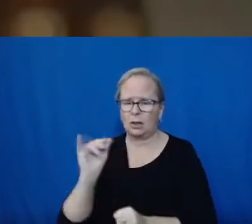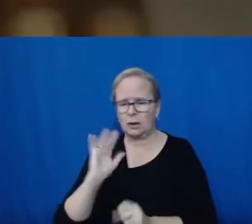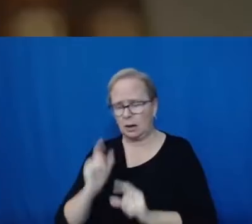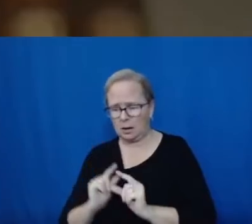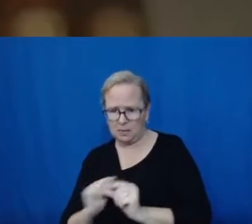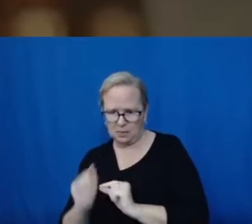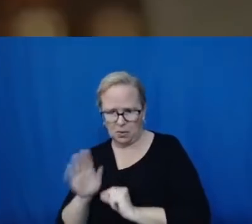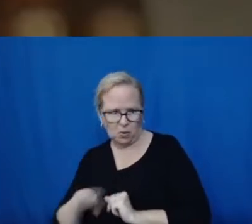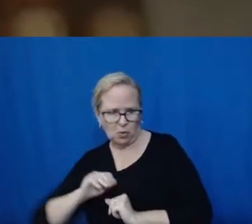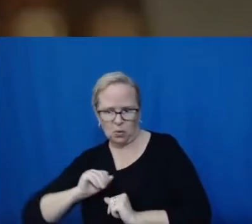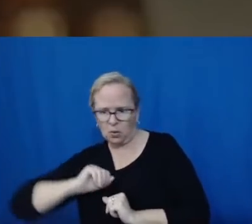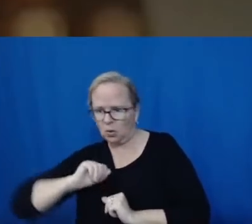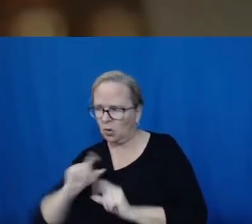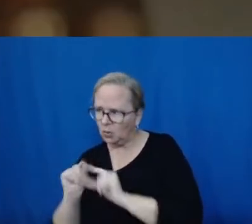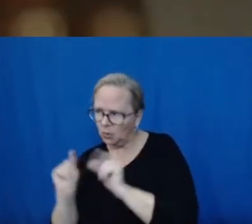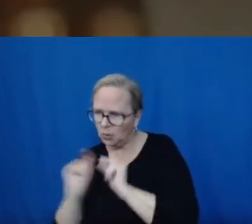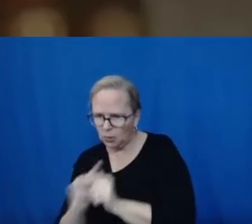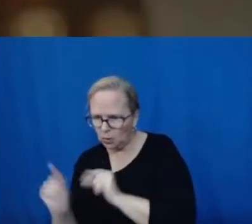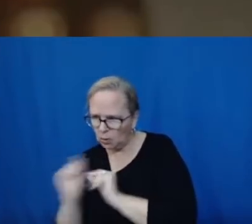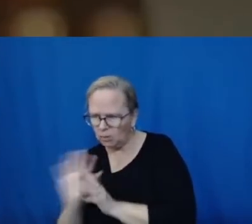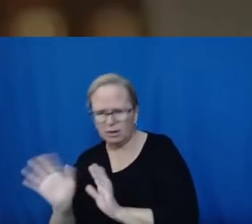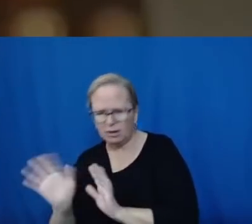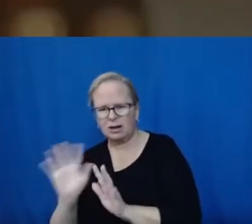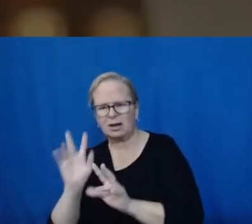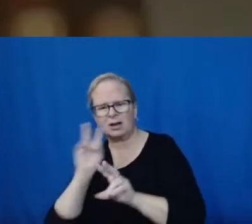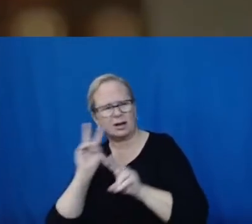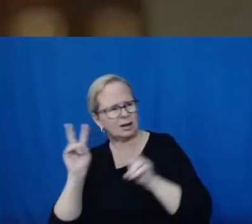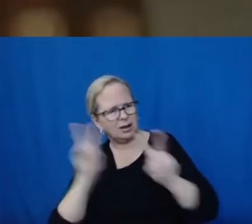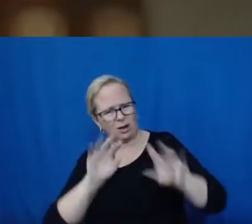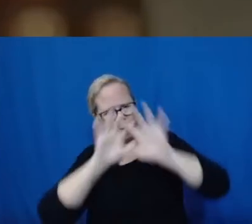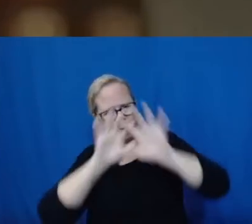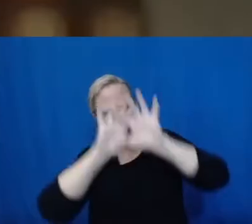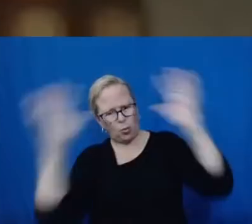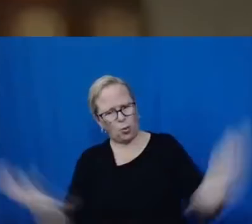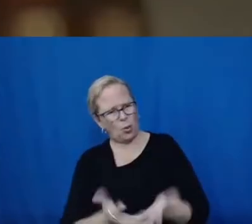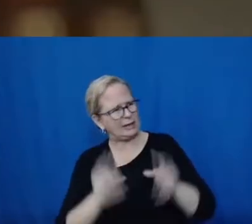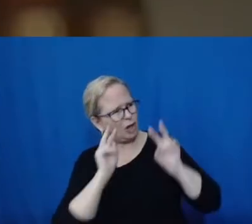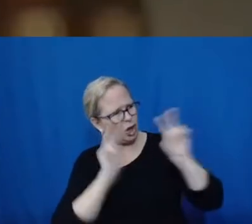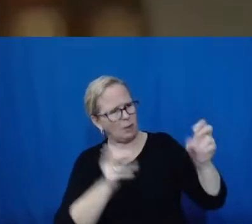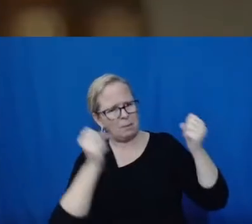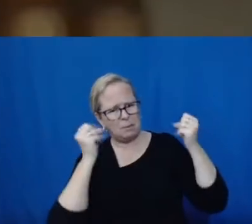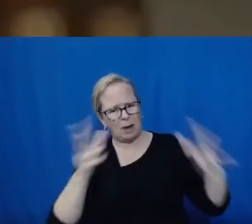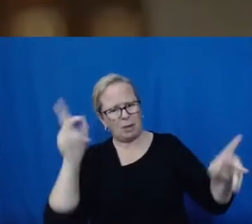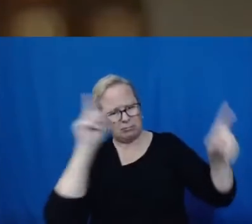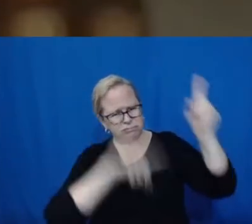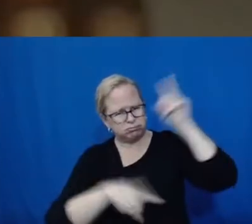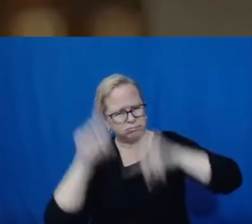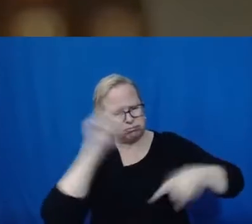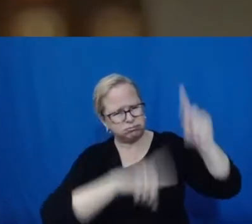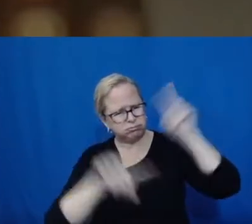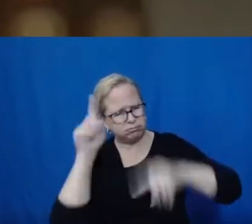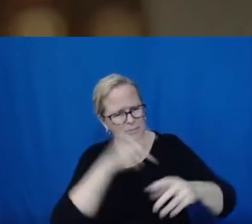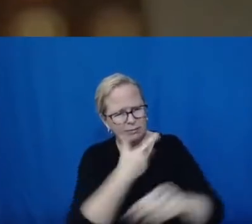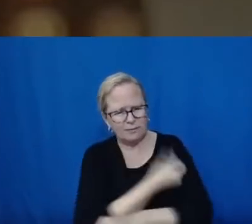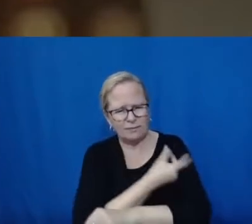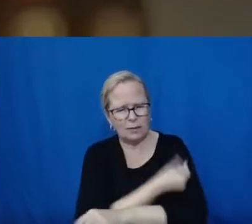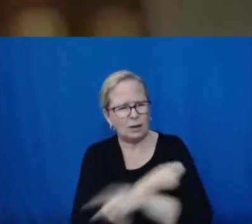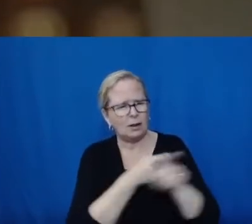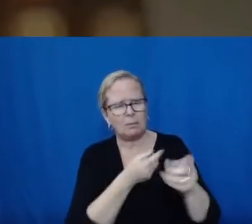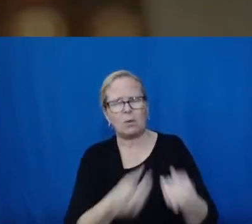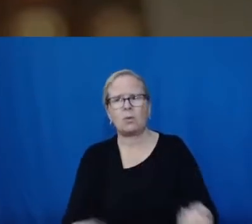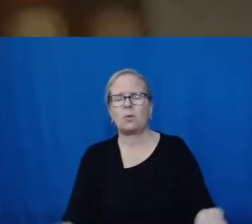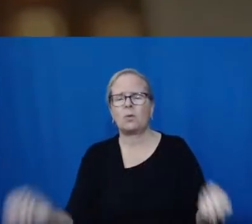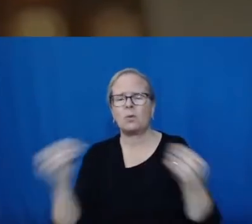Global authorities right around the world have all come together and agreed that it's your absolute best chance, and way